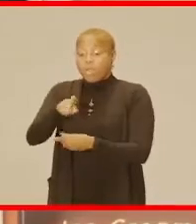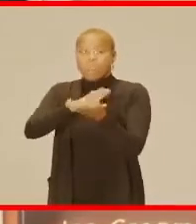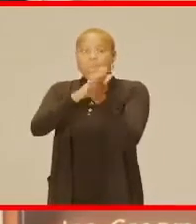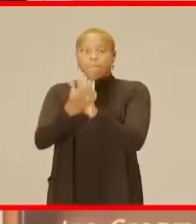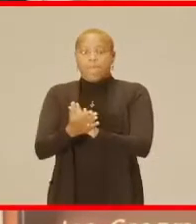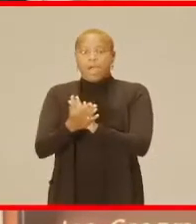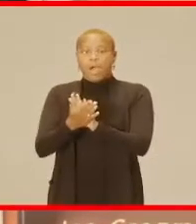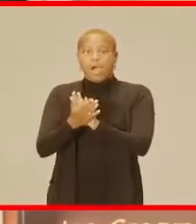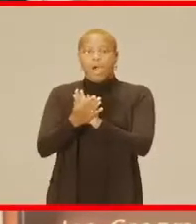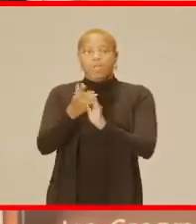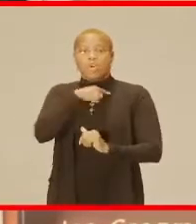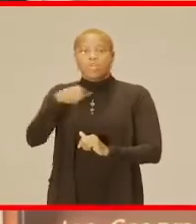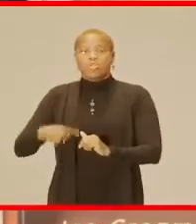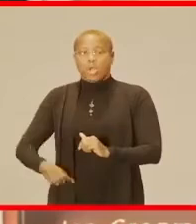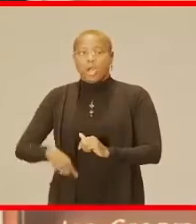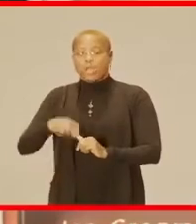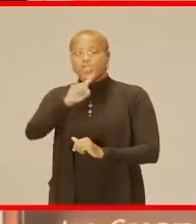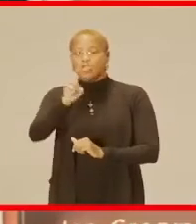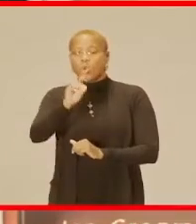Now, who here